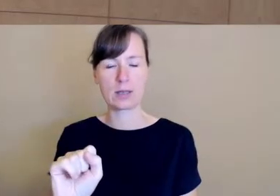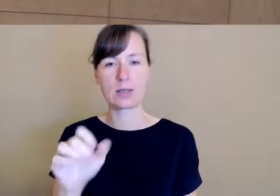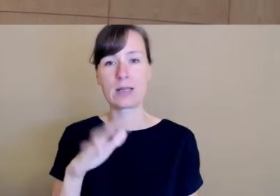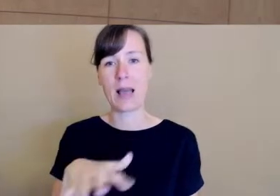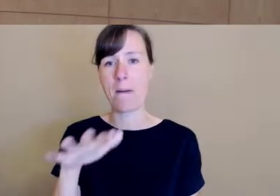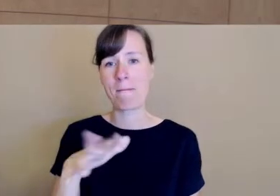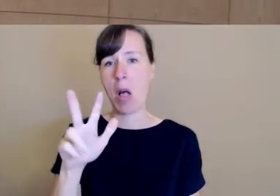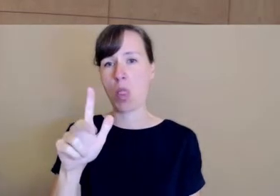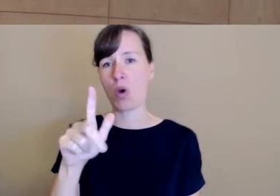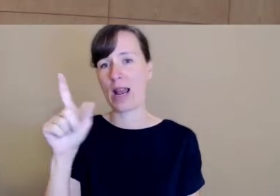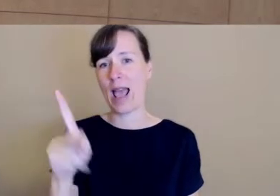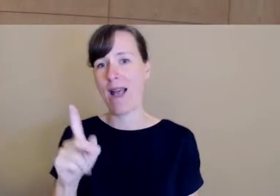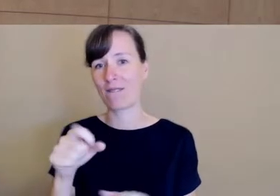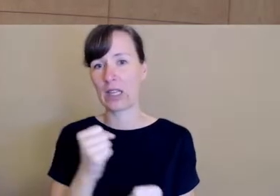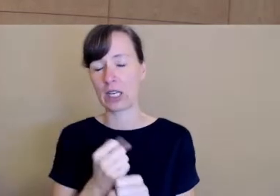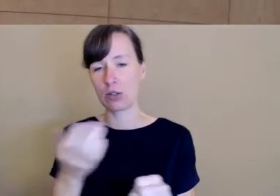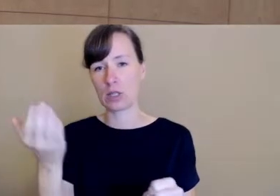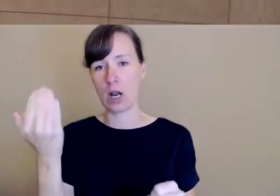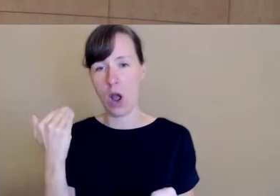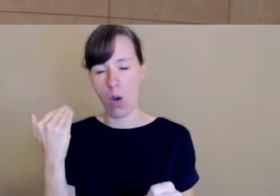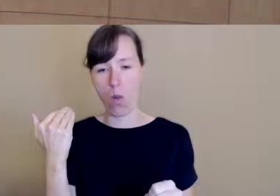years ago-ish,